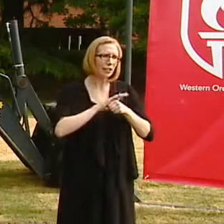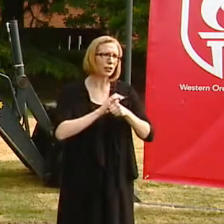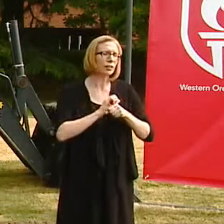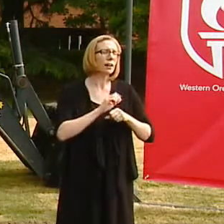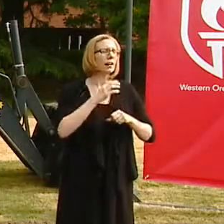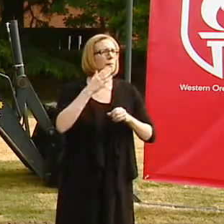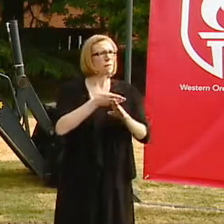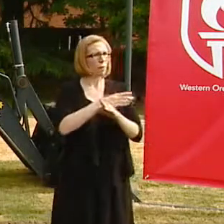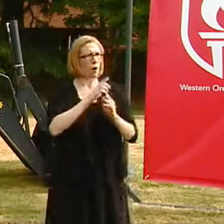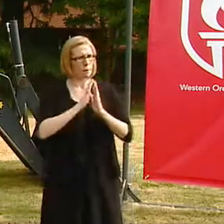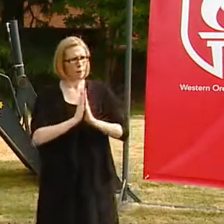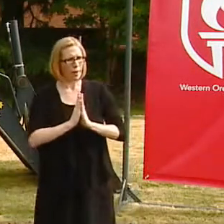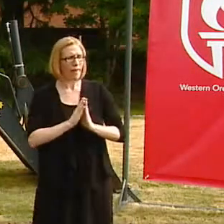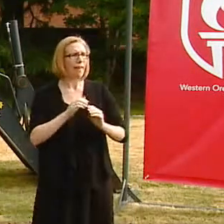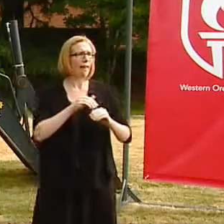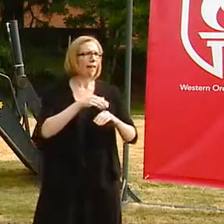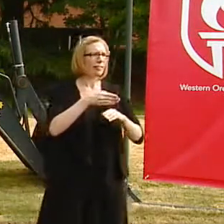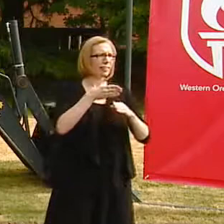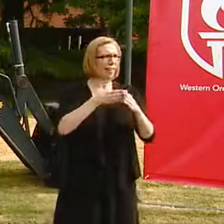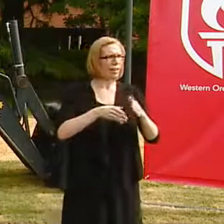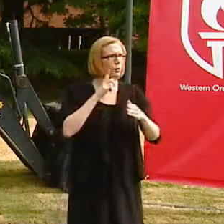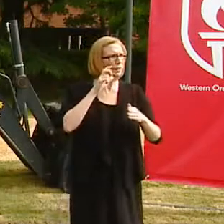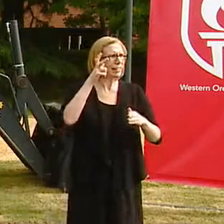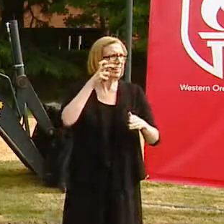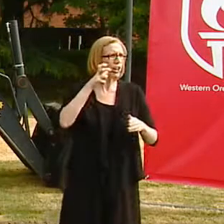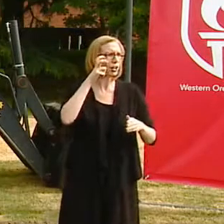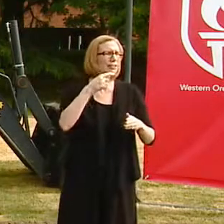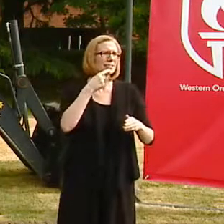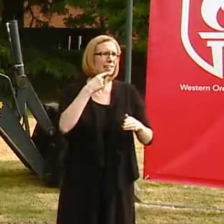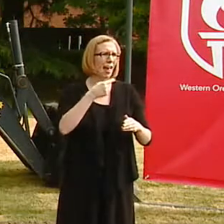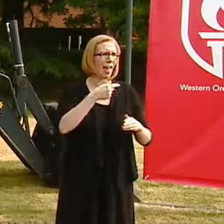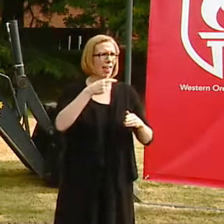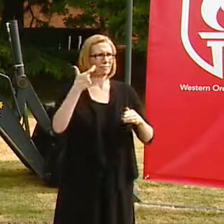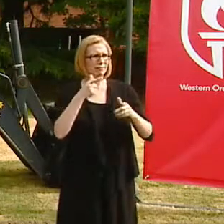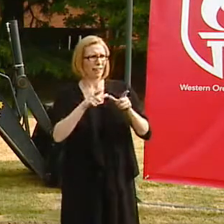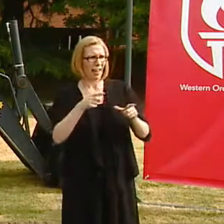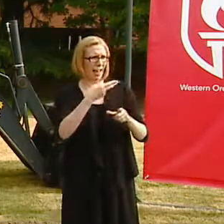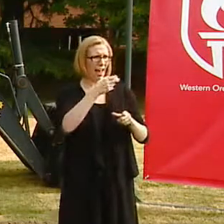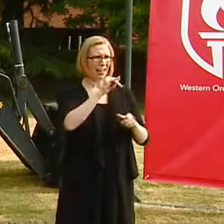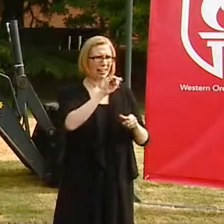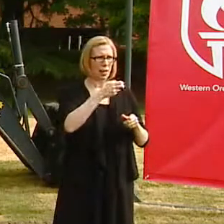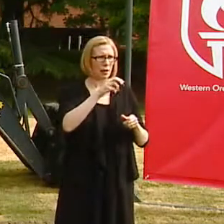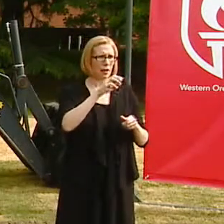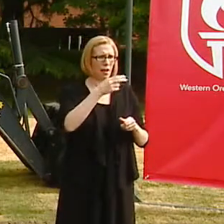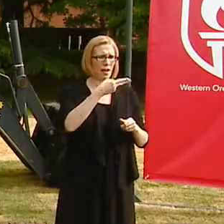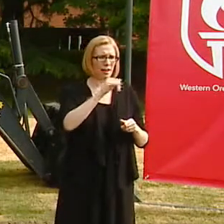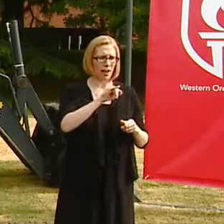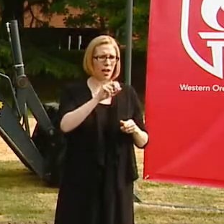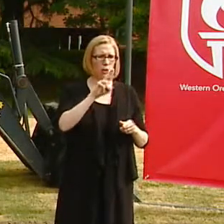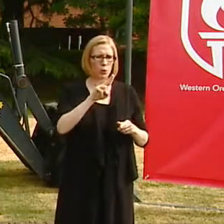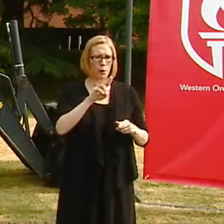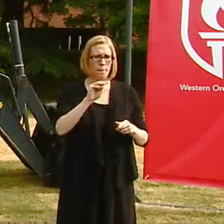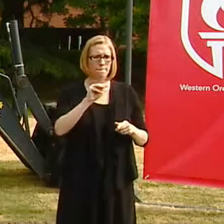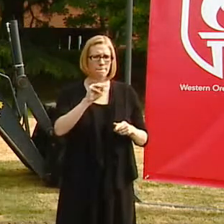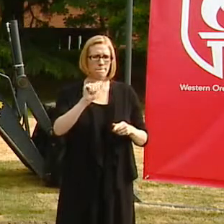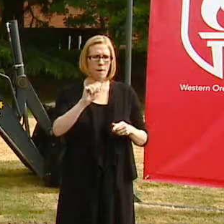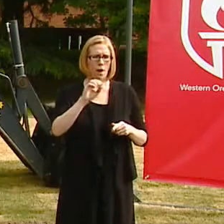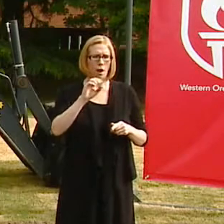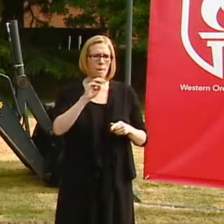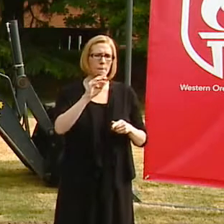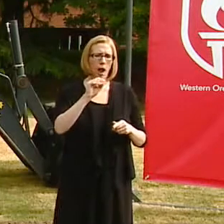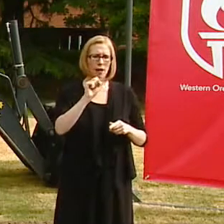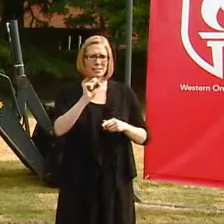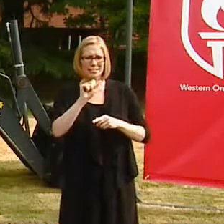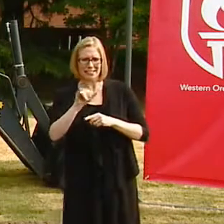I offer this prayer, at the end you'll hear me say, Hayumasi. It's like hi, you, and then like masi